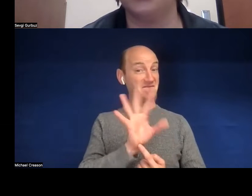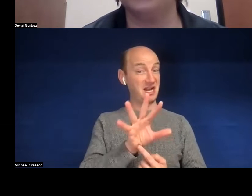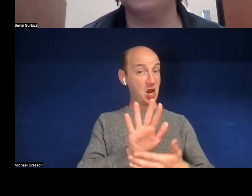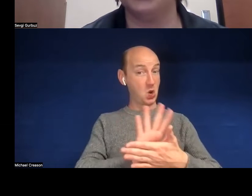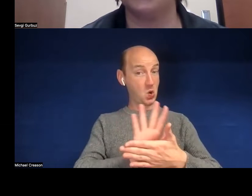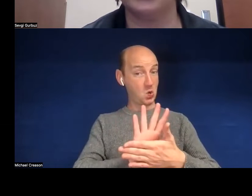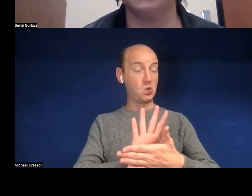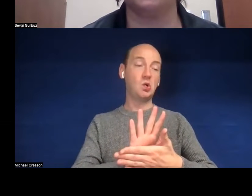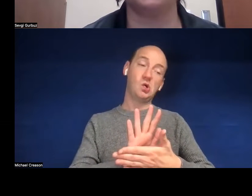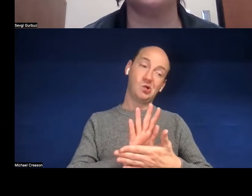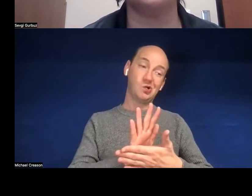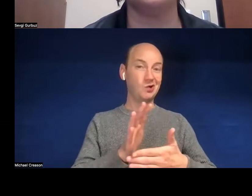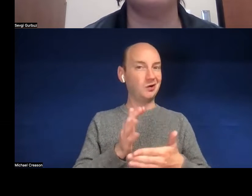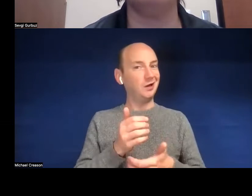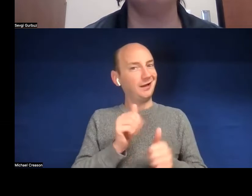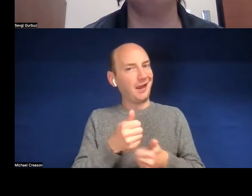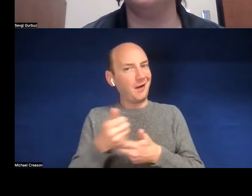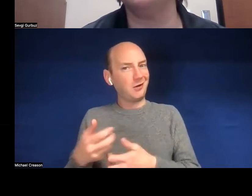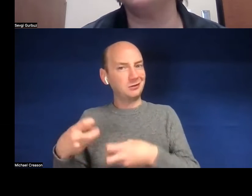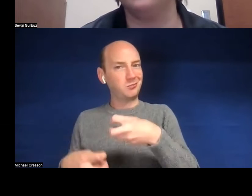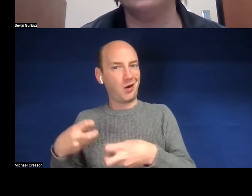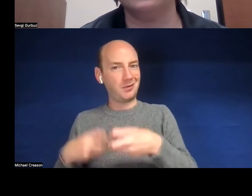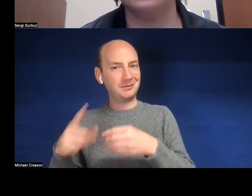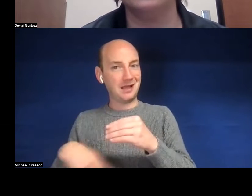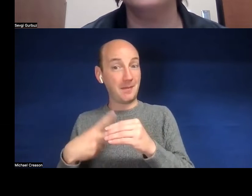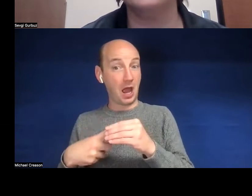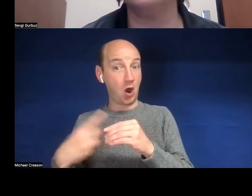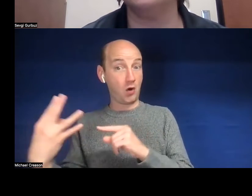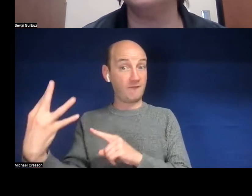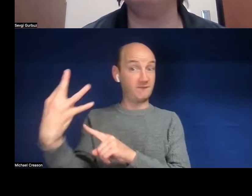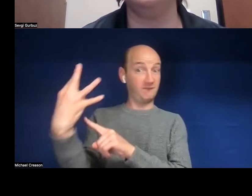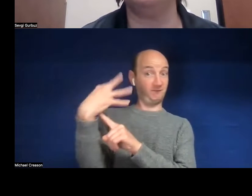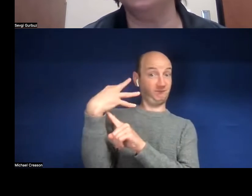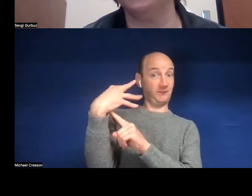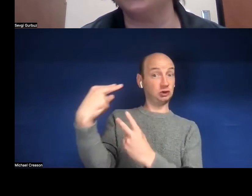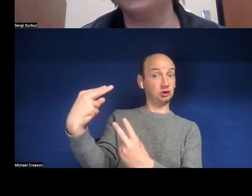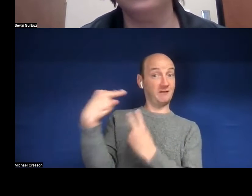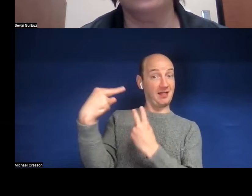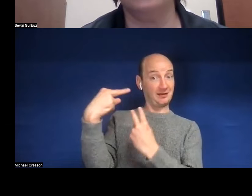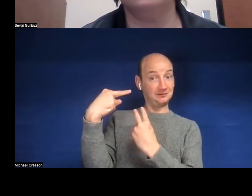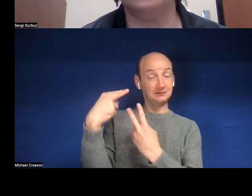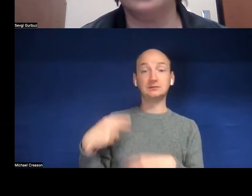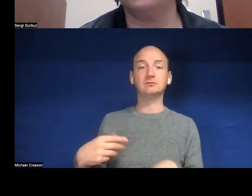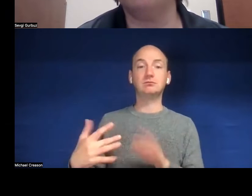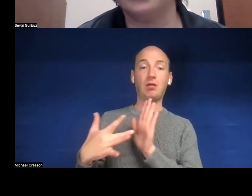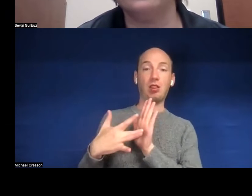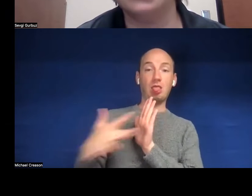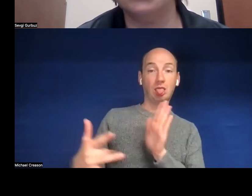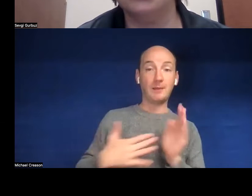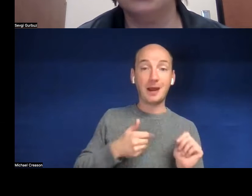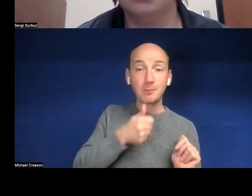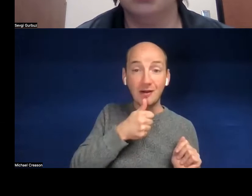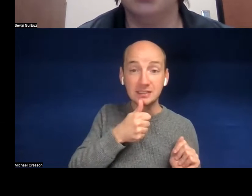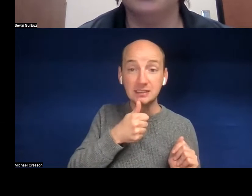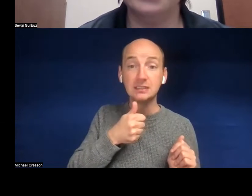because now there's questions or concerns of video surveillance, technology being abused, a lack of